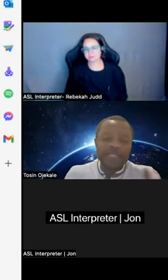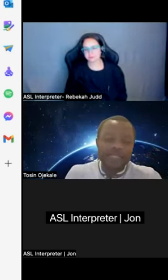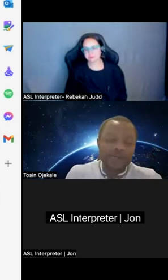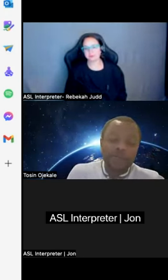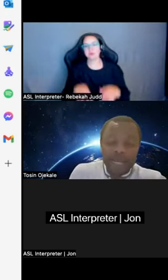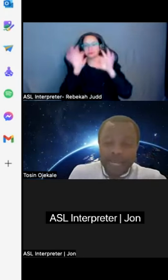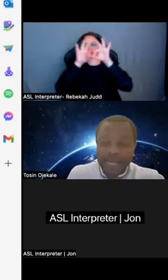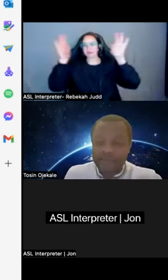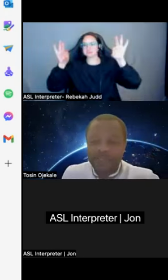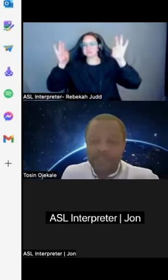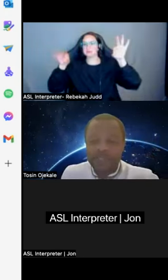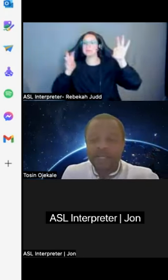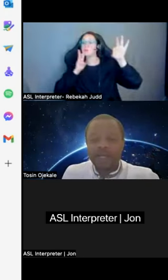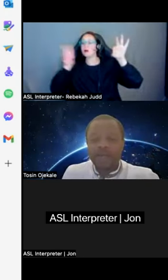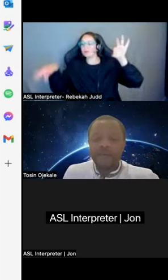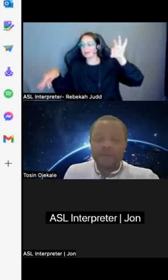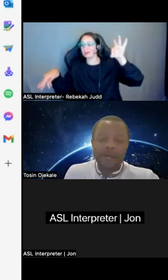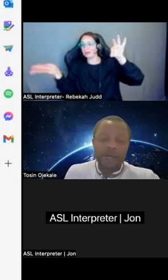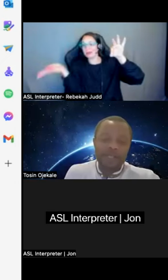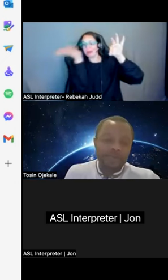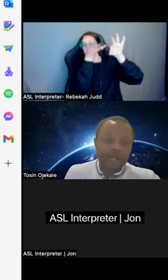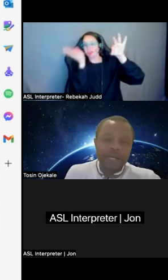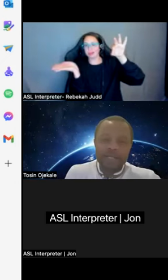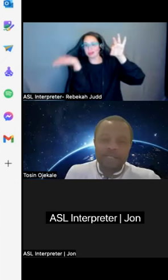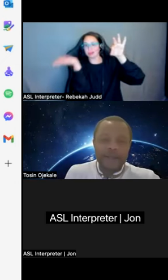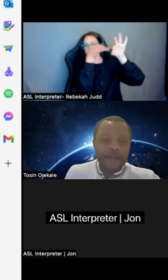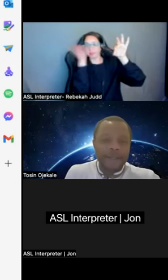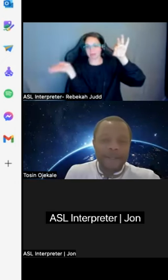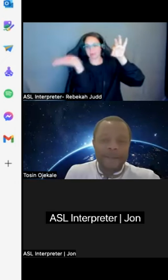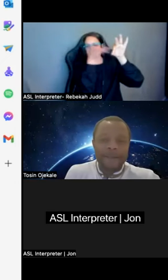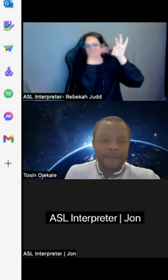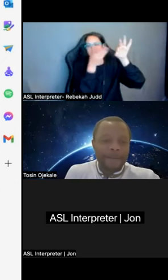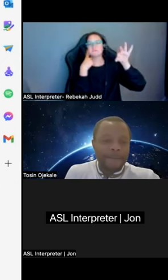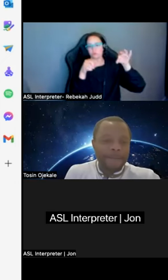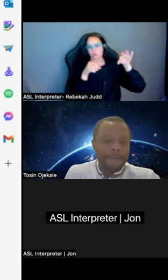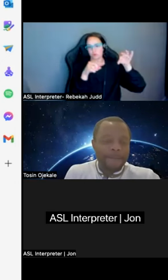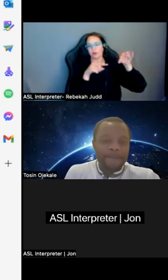that's the supply line for the sprinklers.